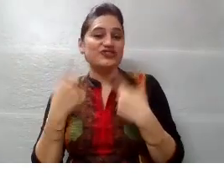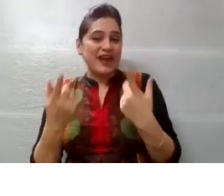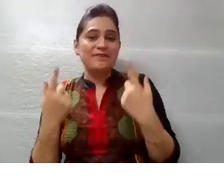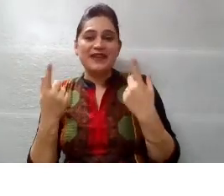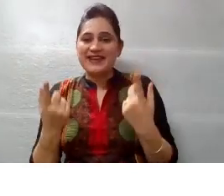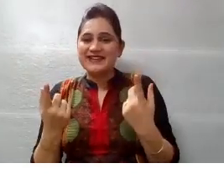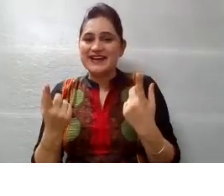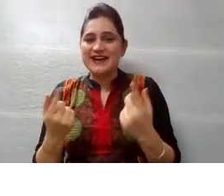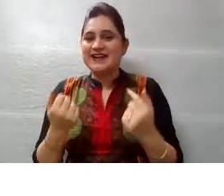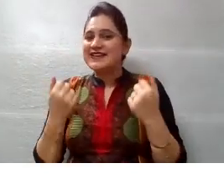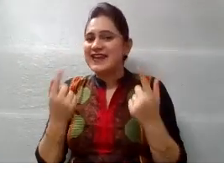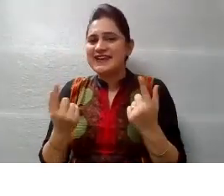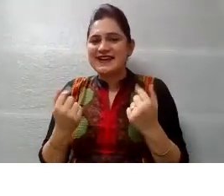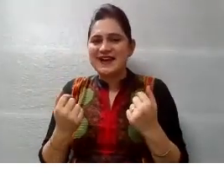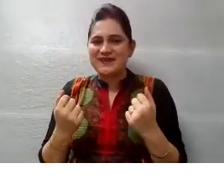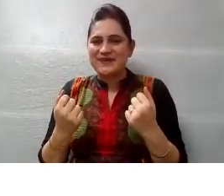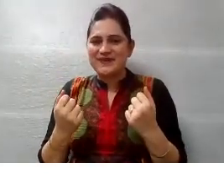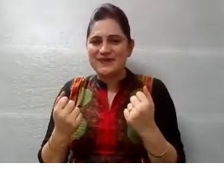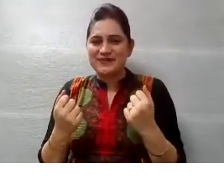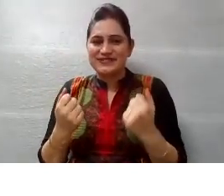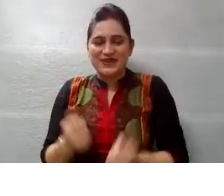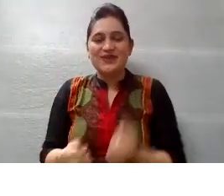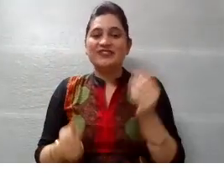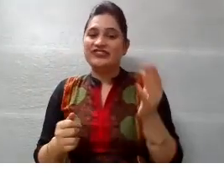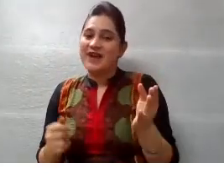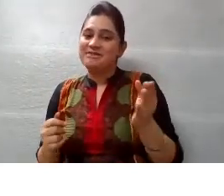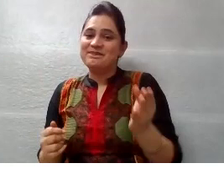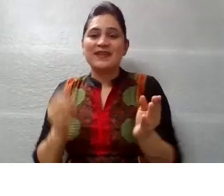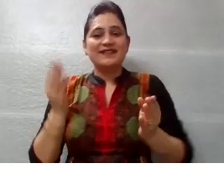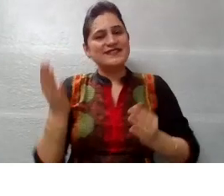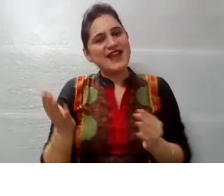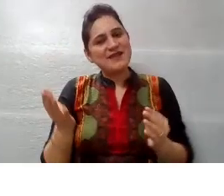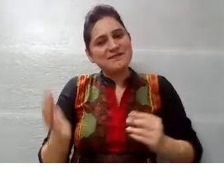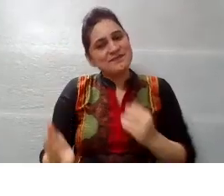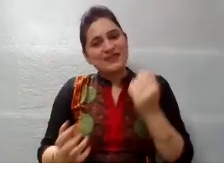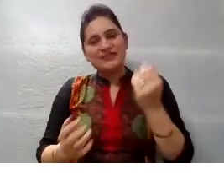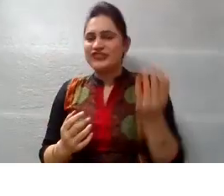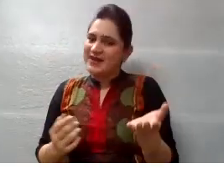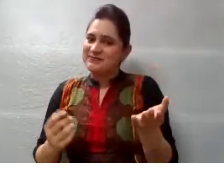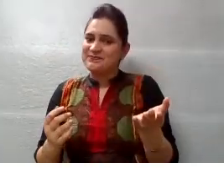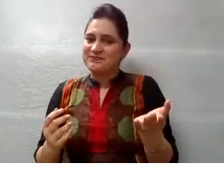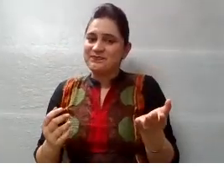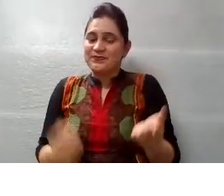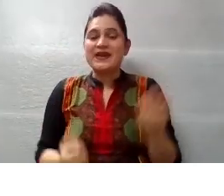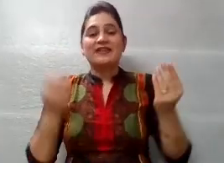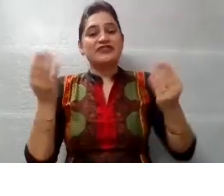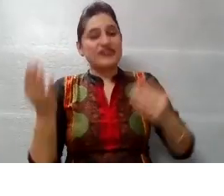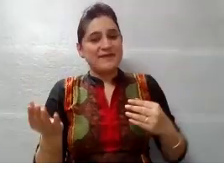do jump like a kangaroo. So jump, jump, jump.